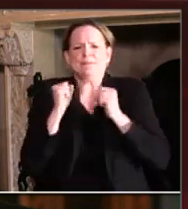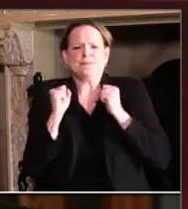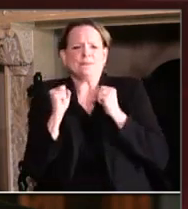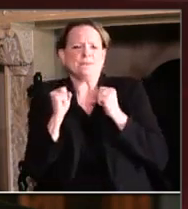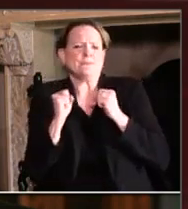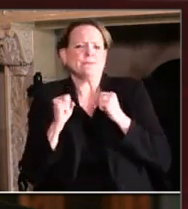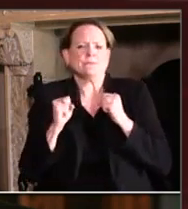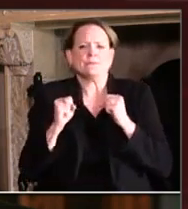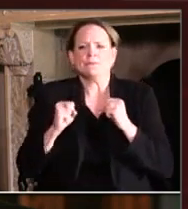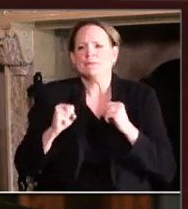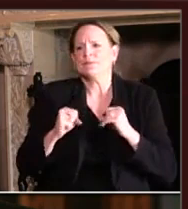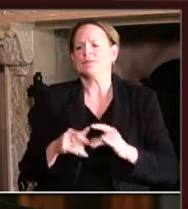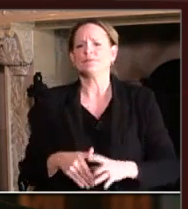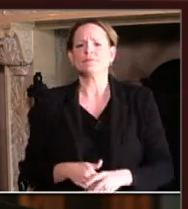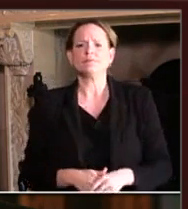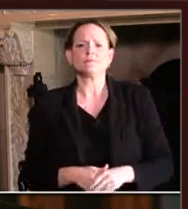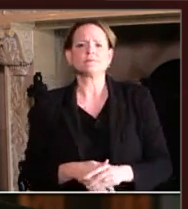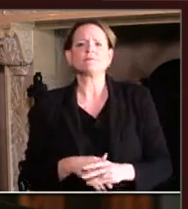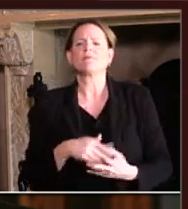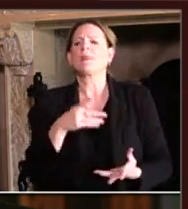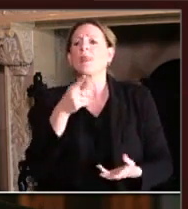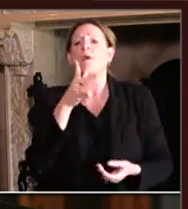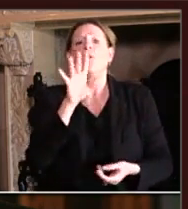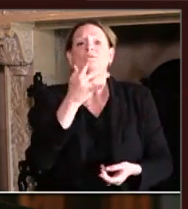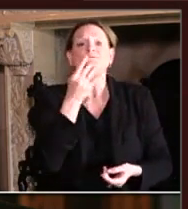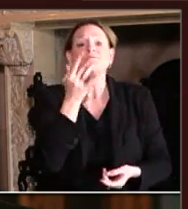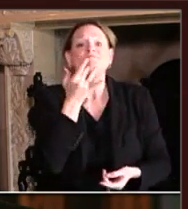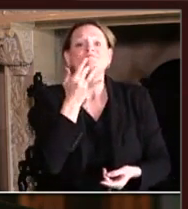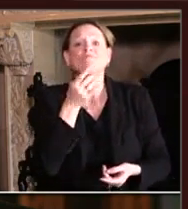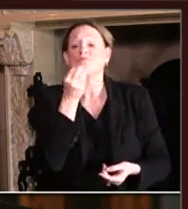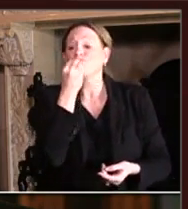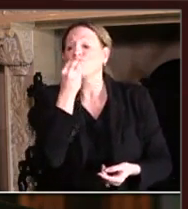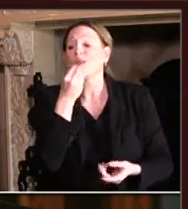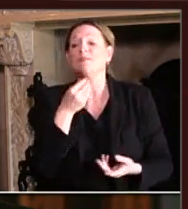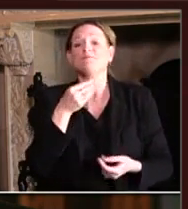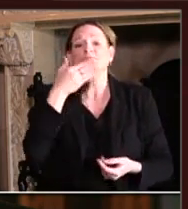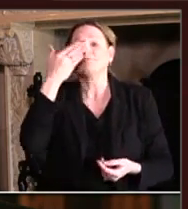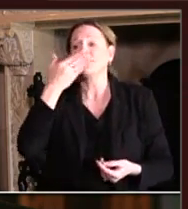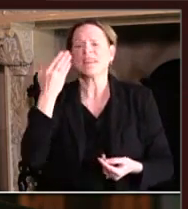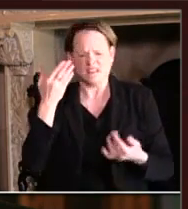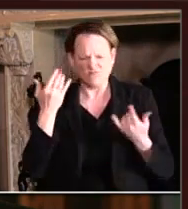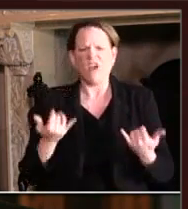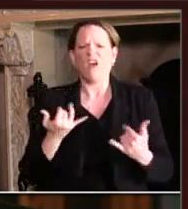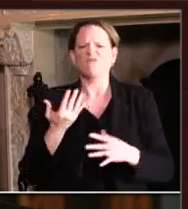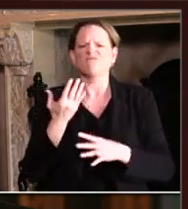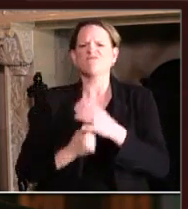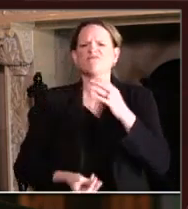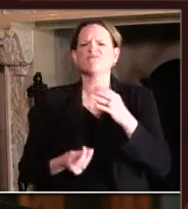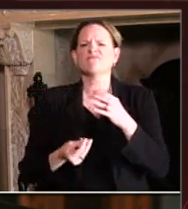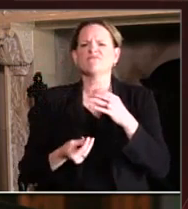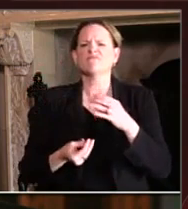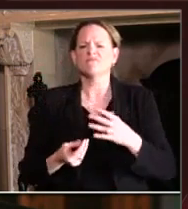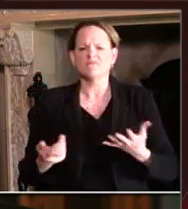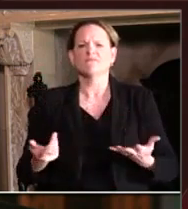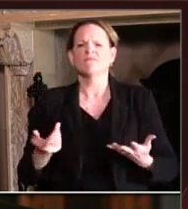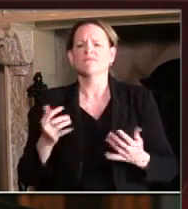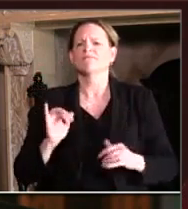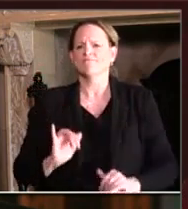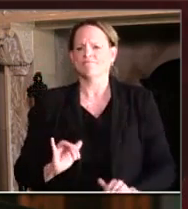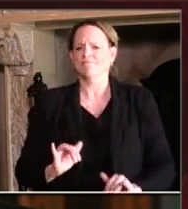smell. Let me underscore this because I want you to know why testing is so important to you and to your